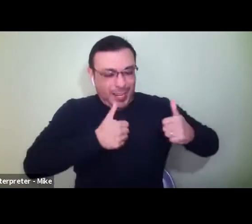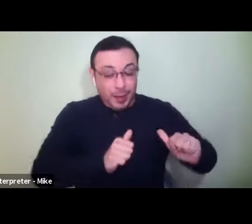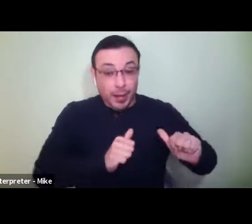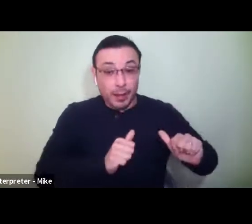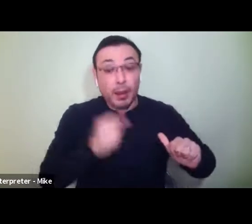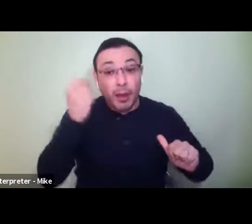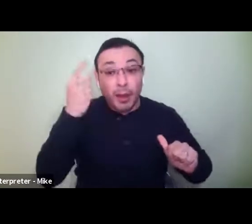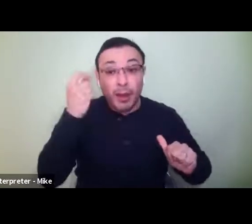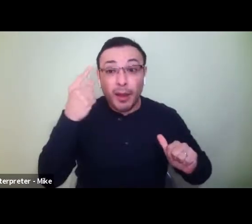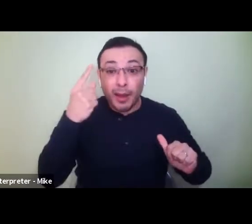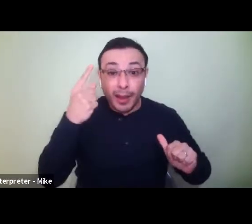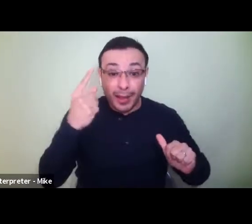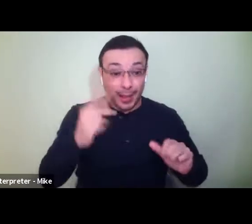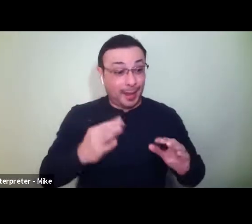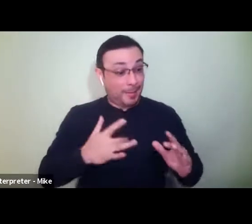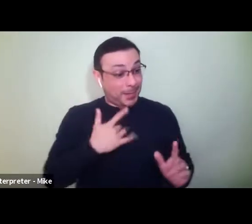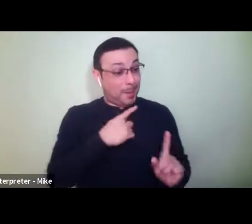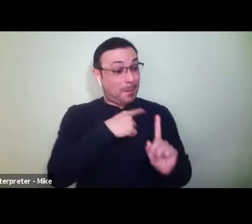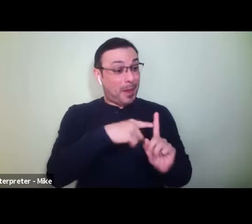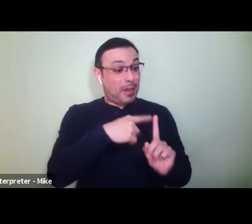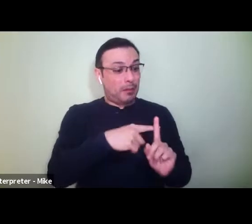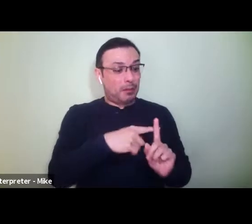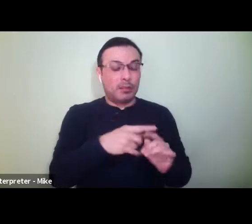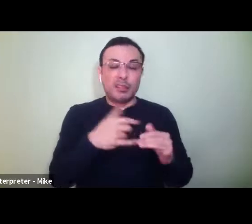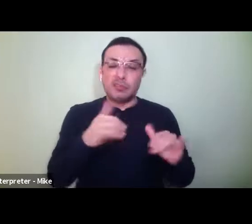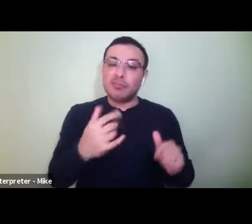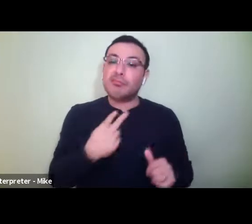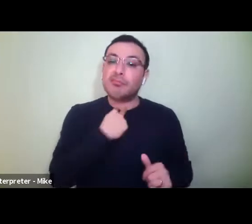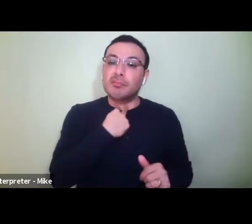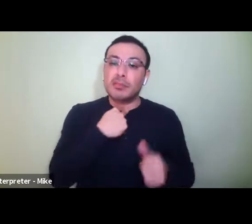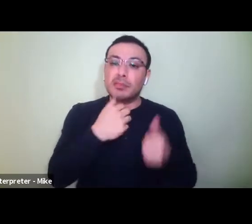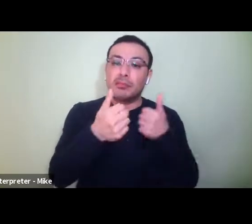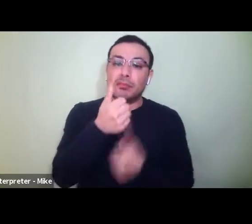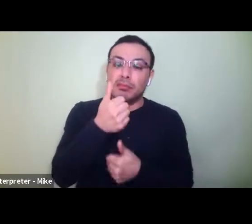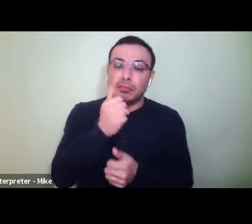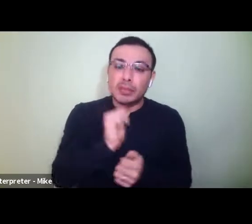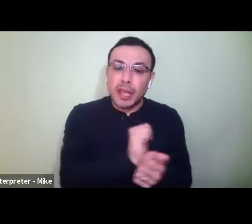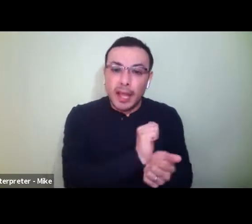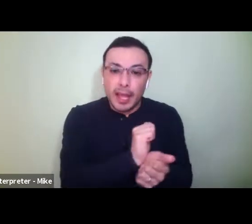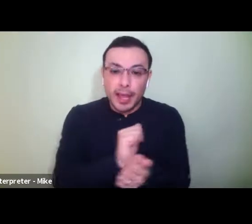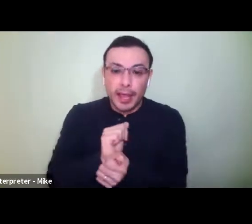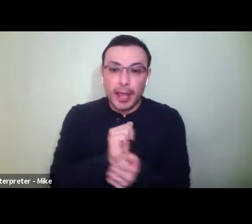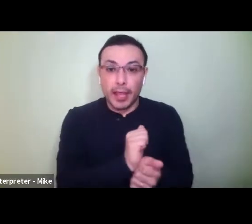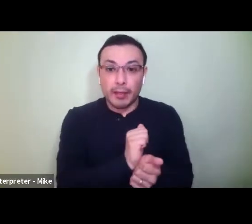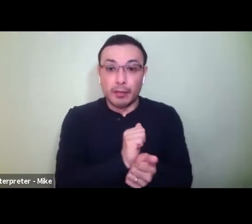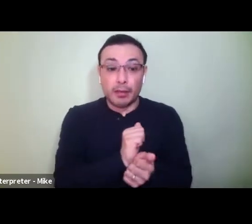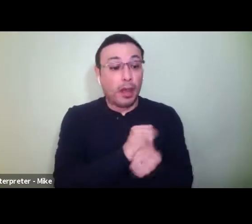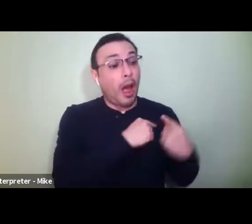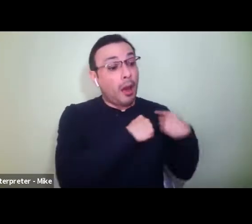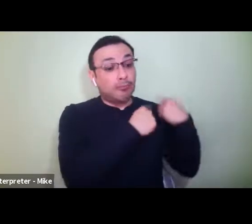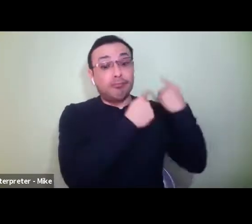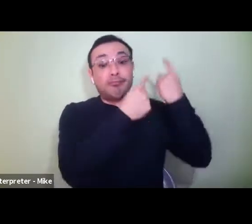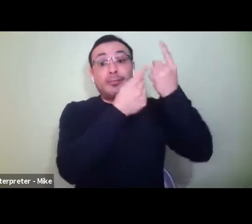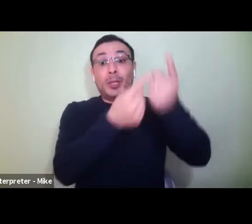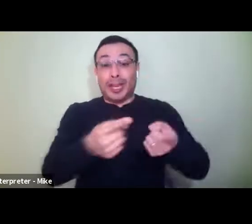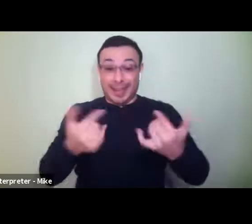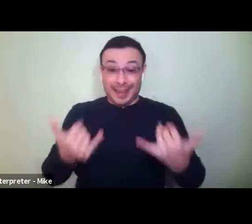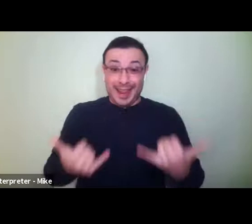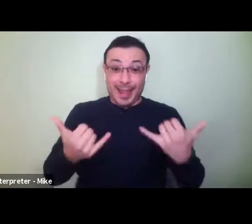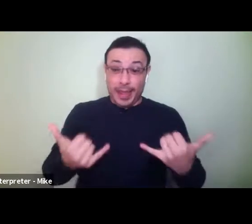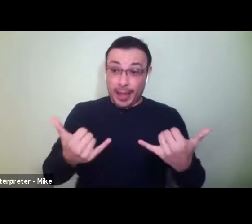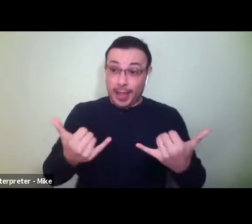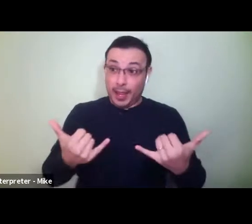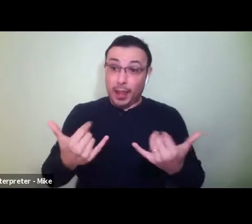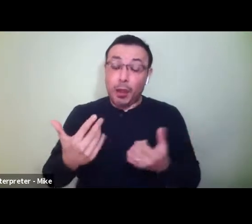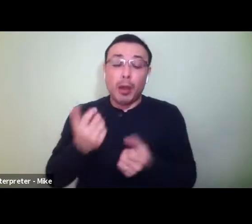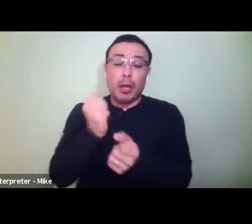many fundamental ways, our modern lives are still shaped by similar forms of oppression. The system